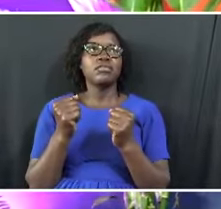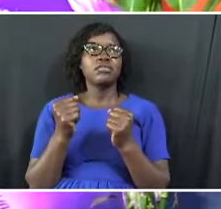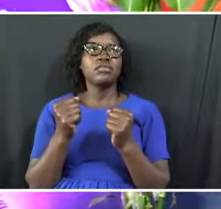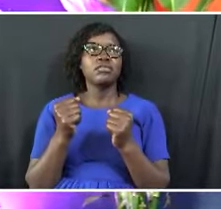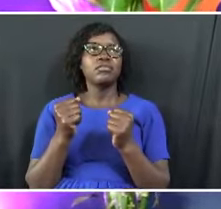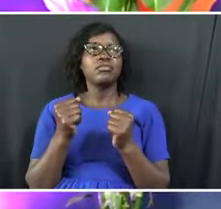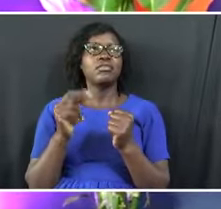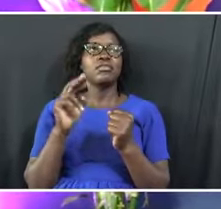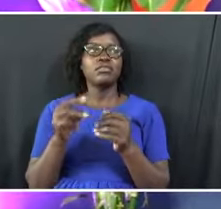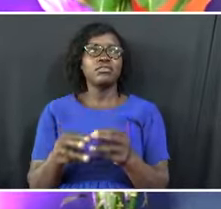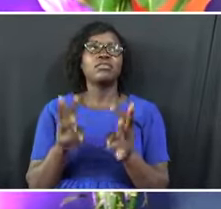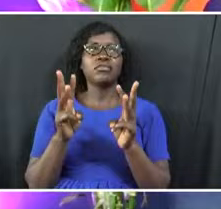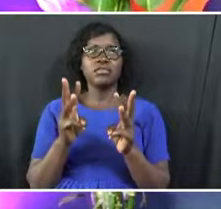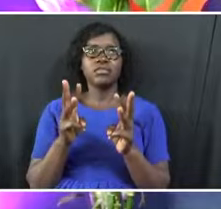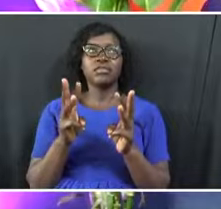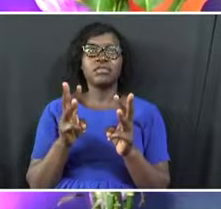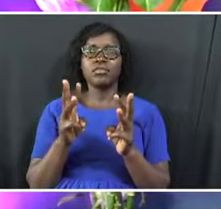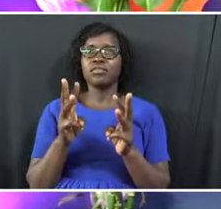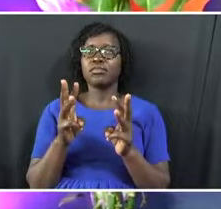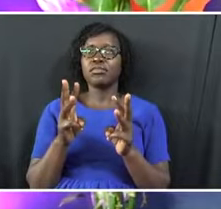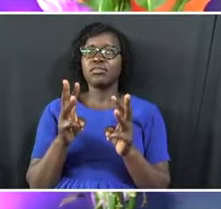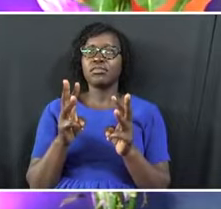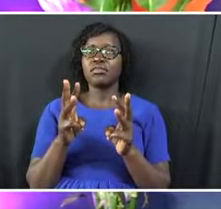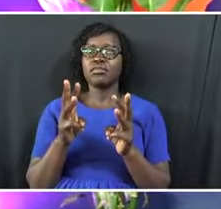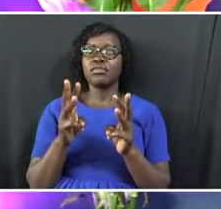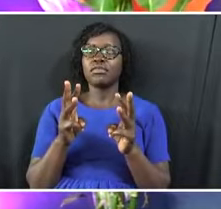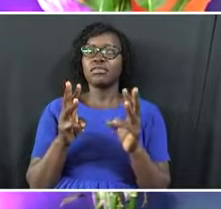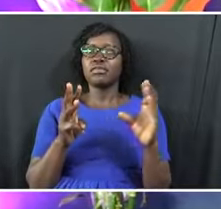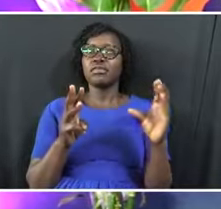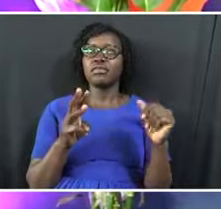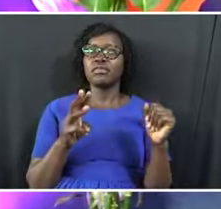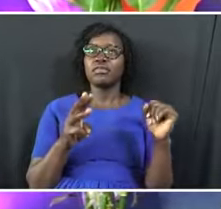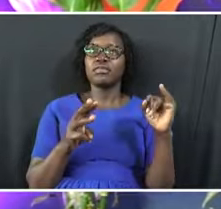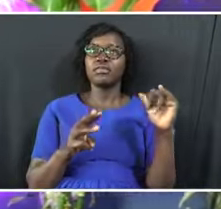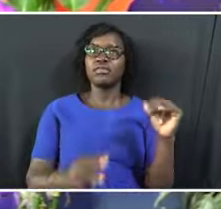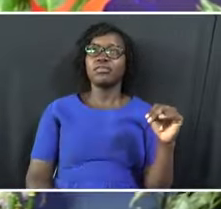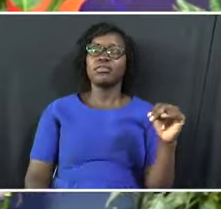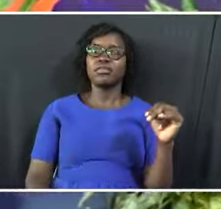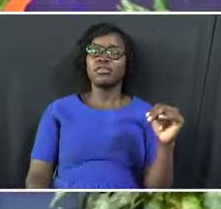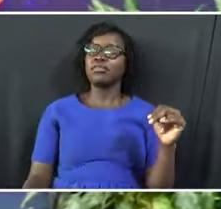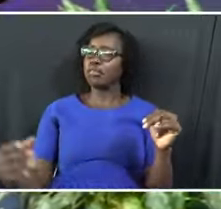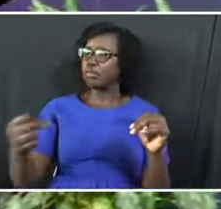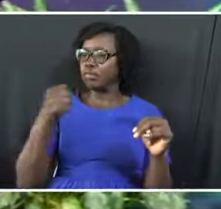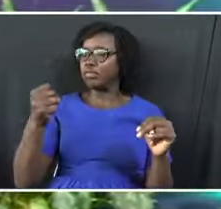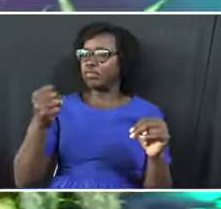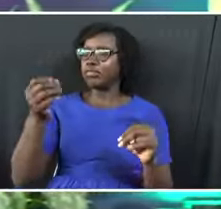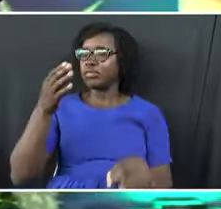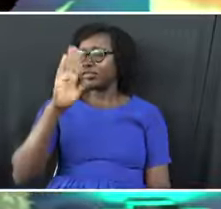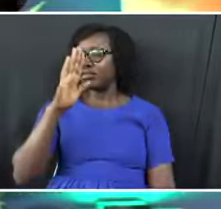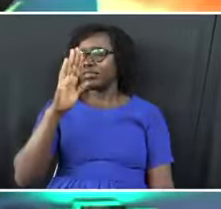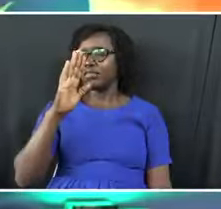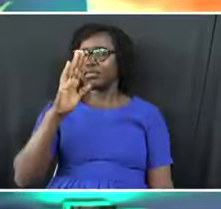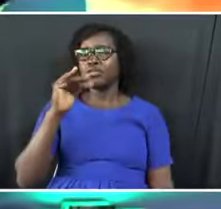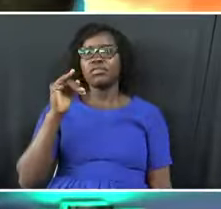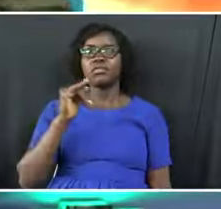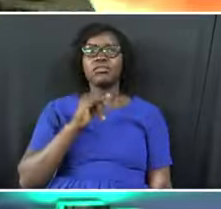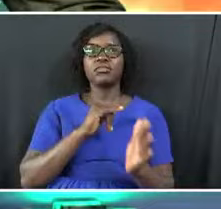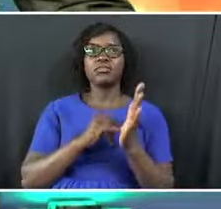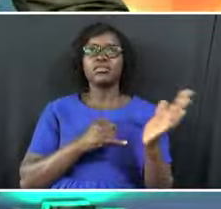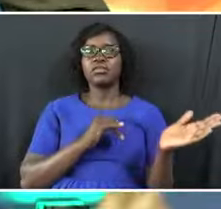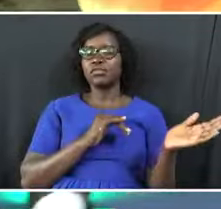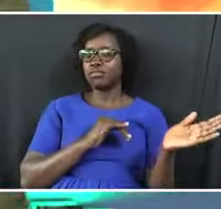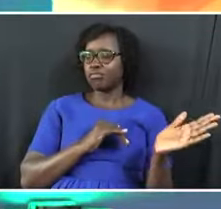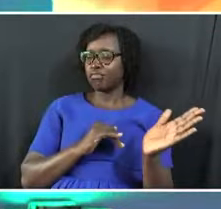there is no way Adam, you know, Cain could have gotten hold of God, he just